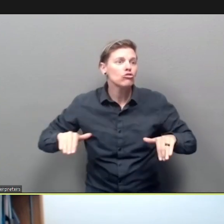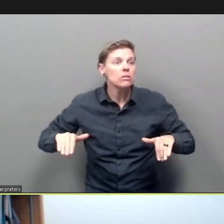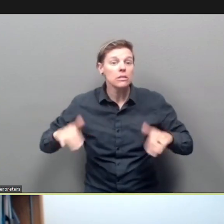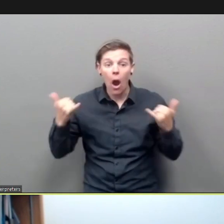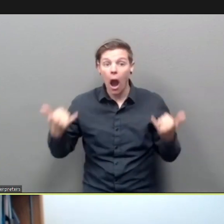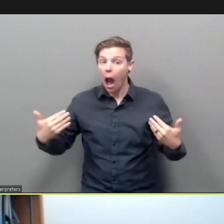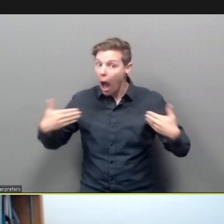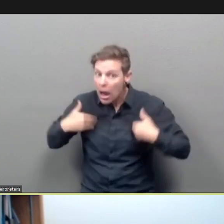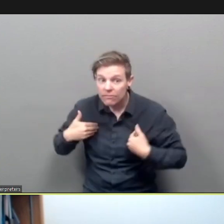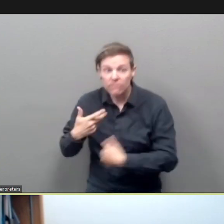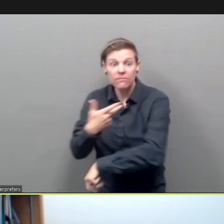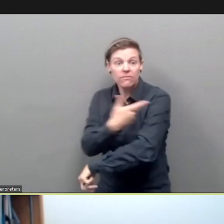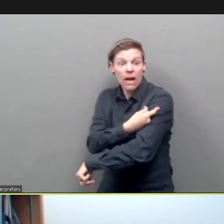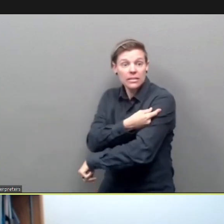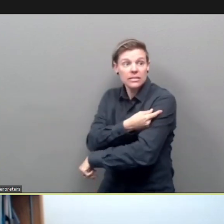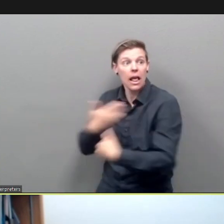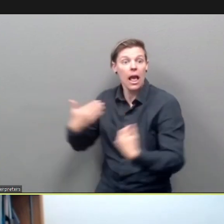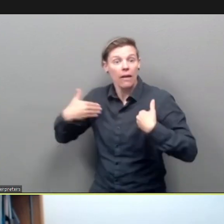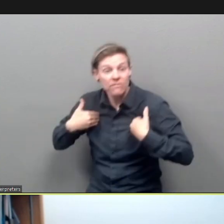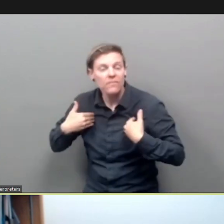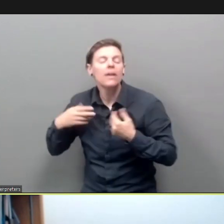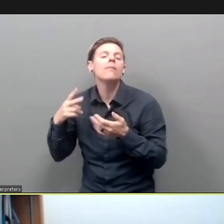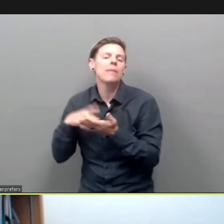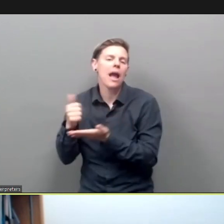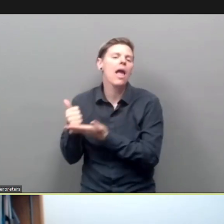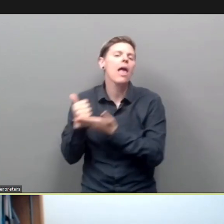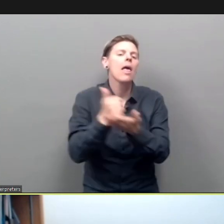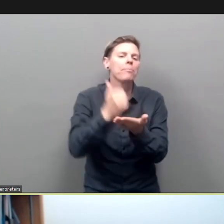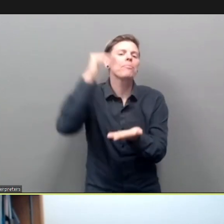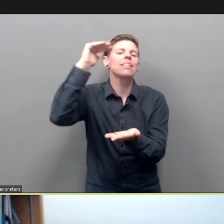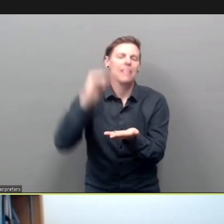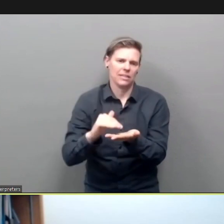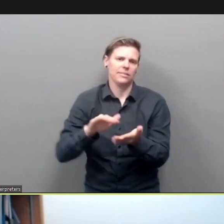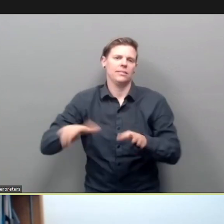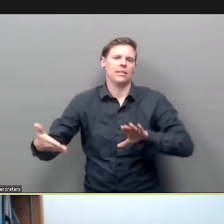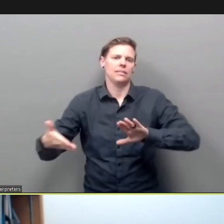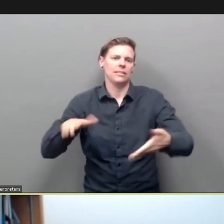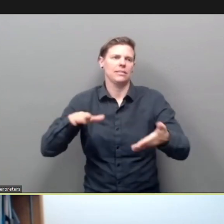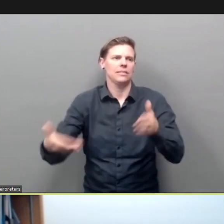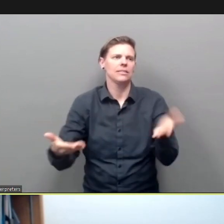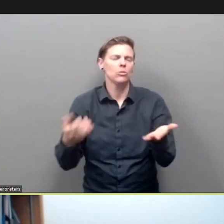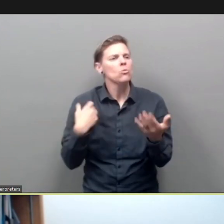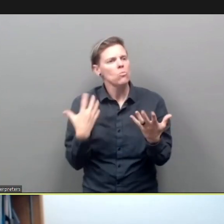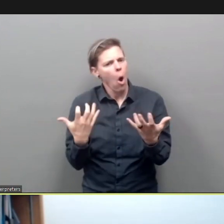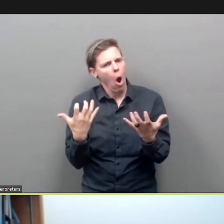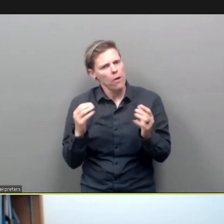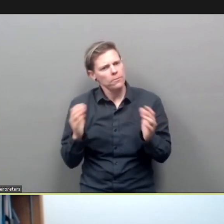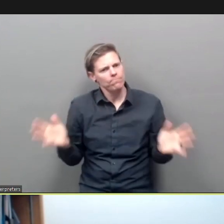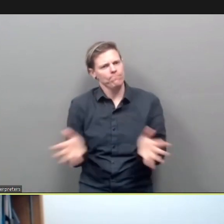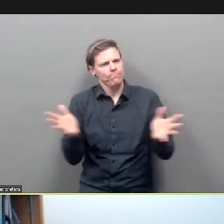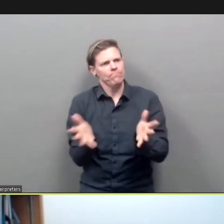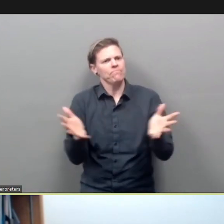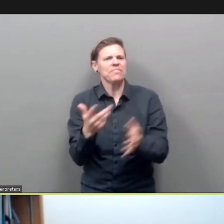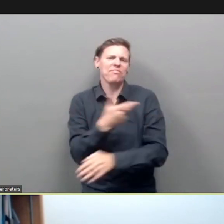States because of public health efforts to roll out vaccination and to make